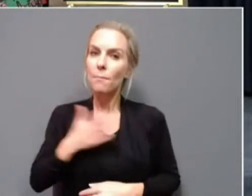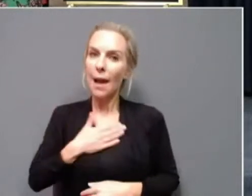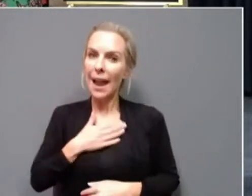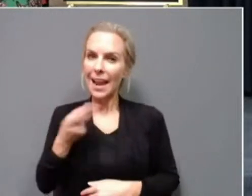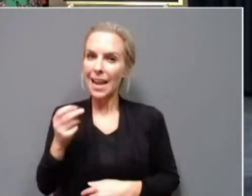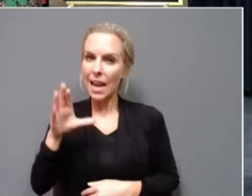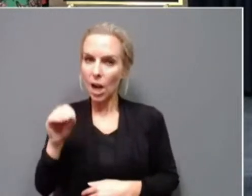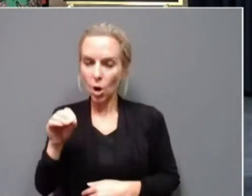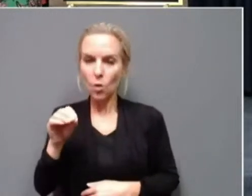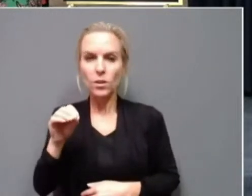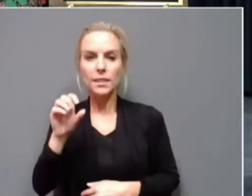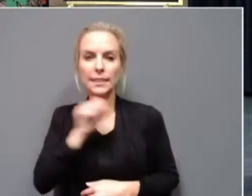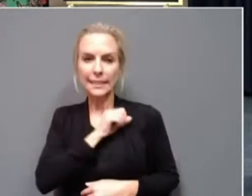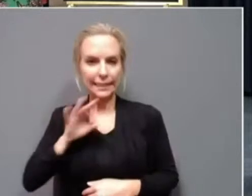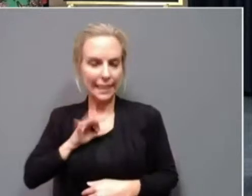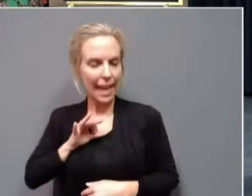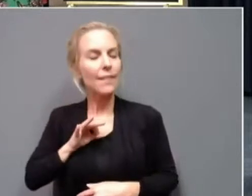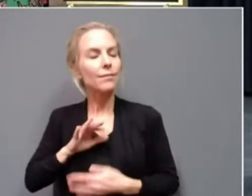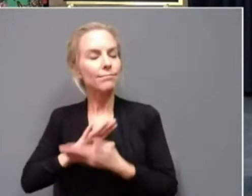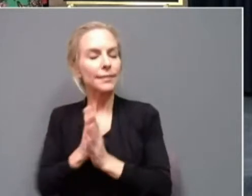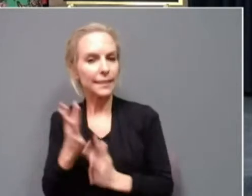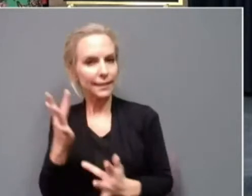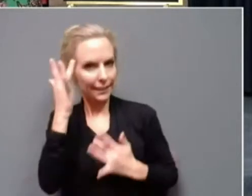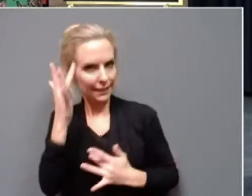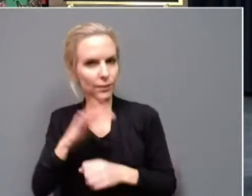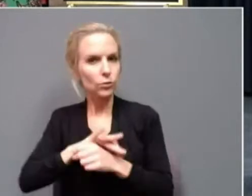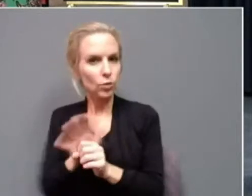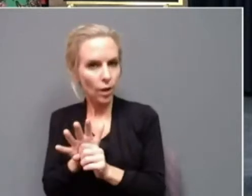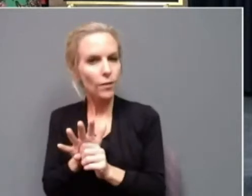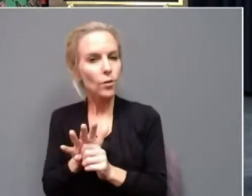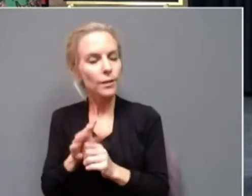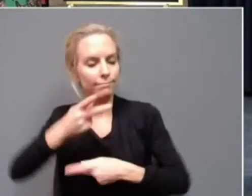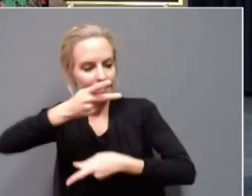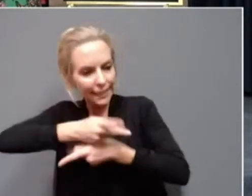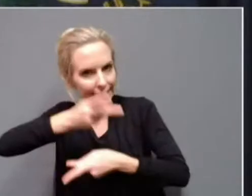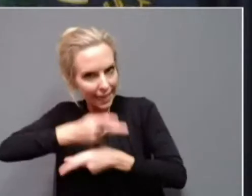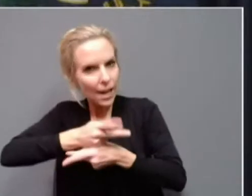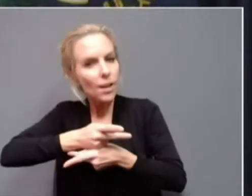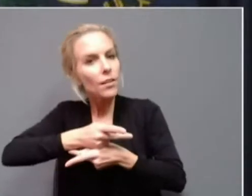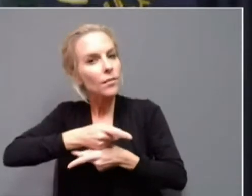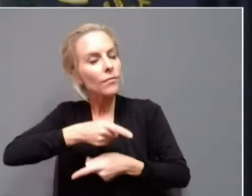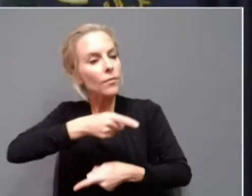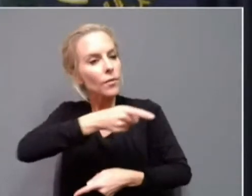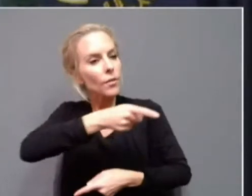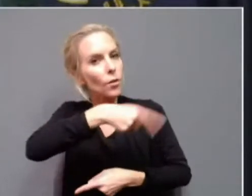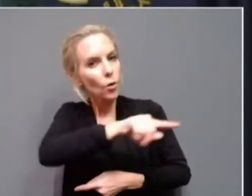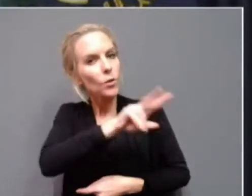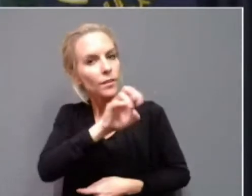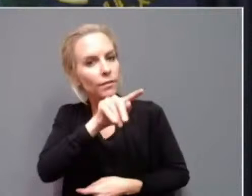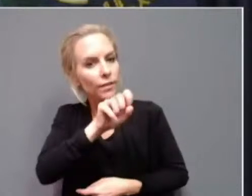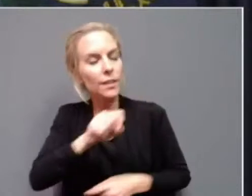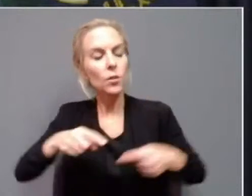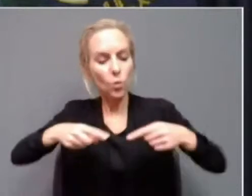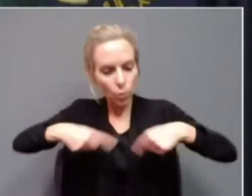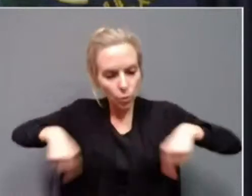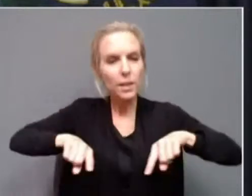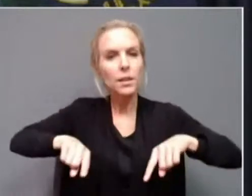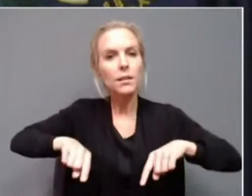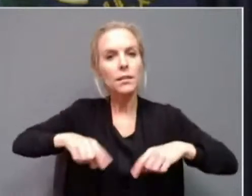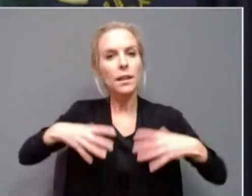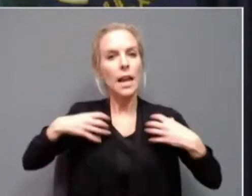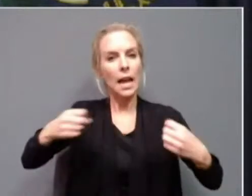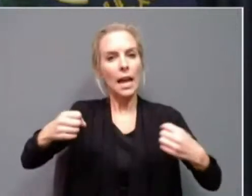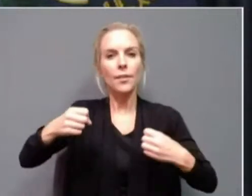contracted COVID while caring for those veterans on the front lines. We and the rest of the healthcare world,